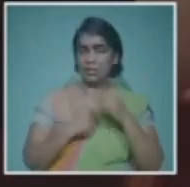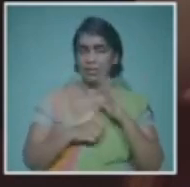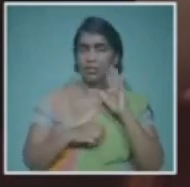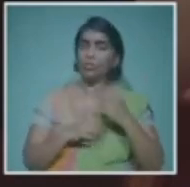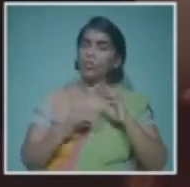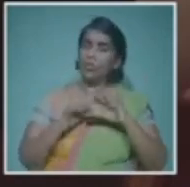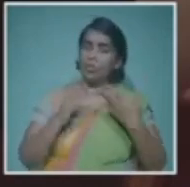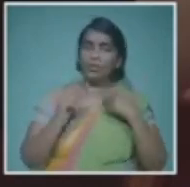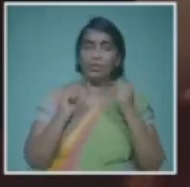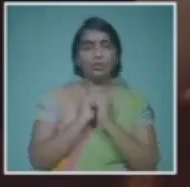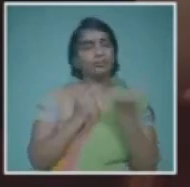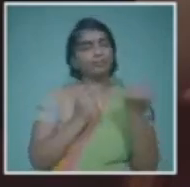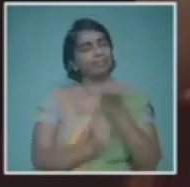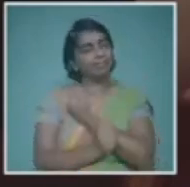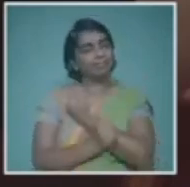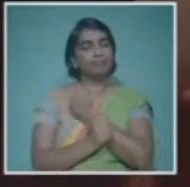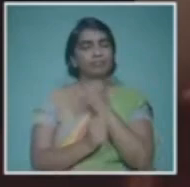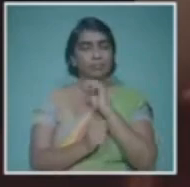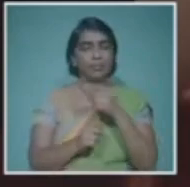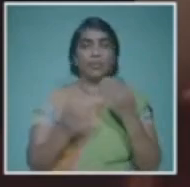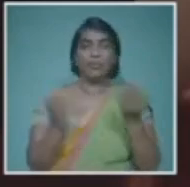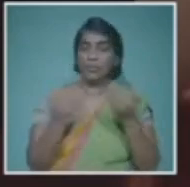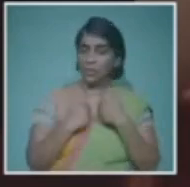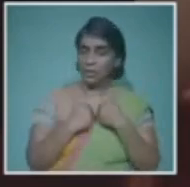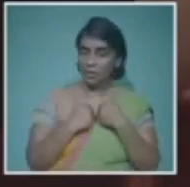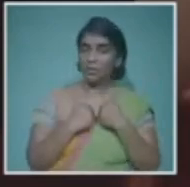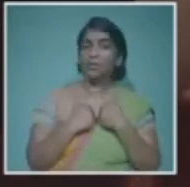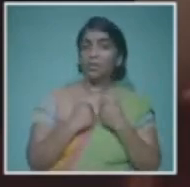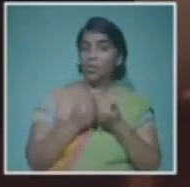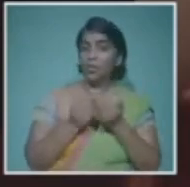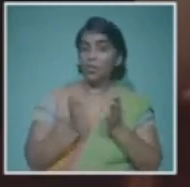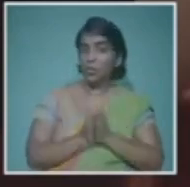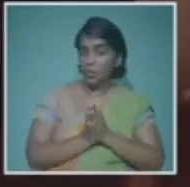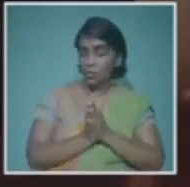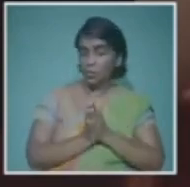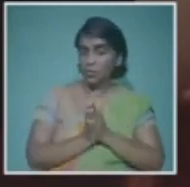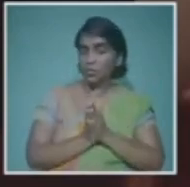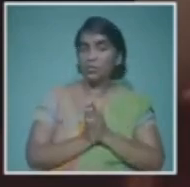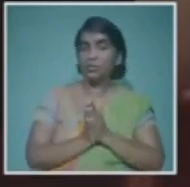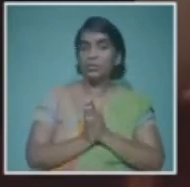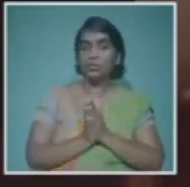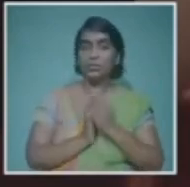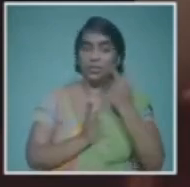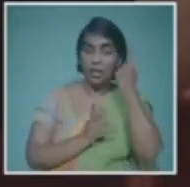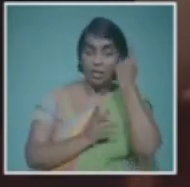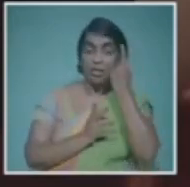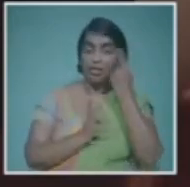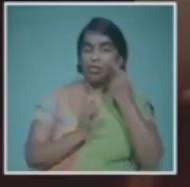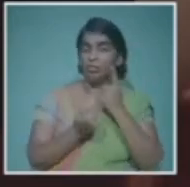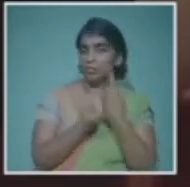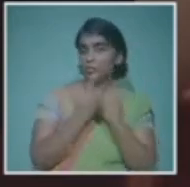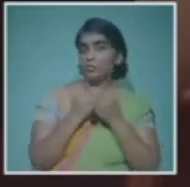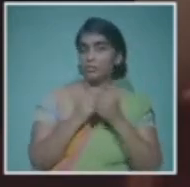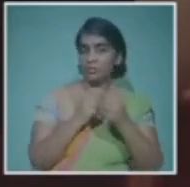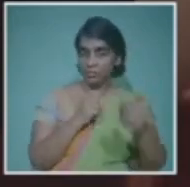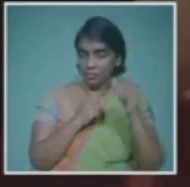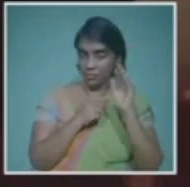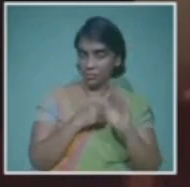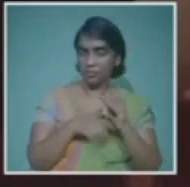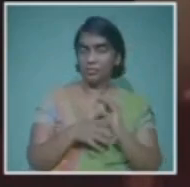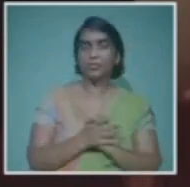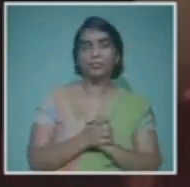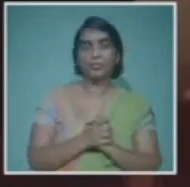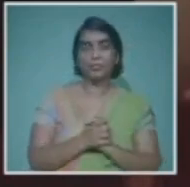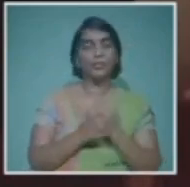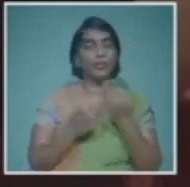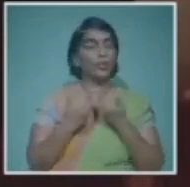faces the following his own consciousness. The loss of his friends, his fortune, his